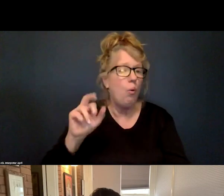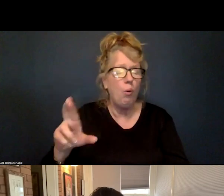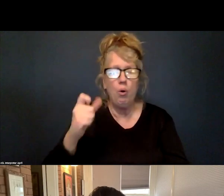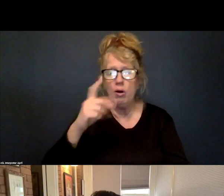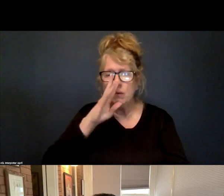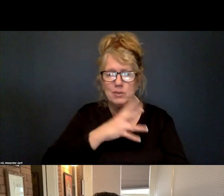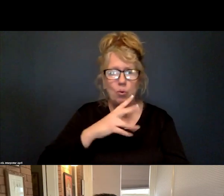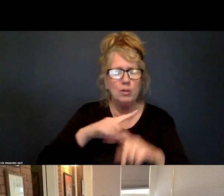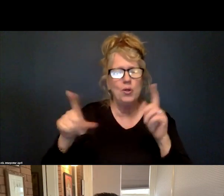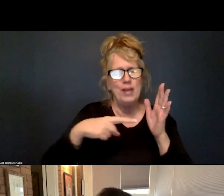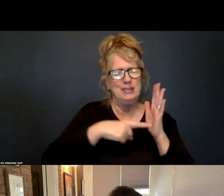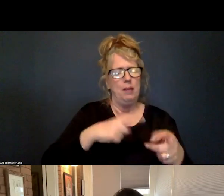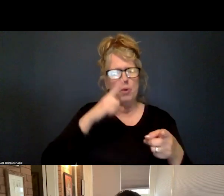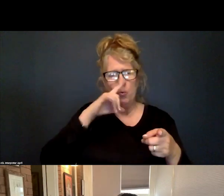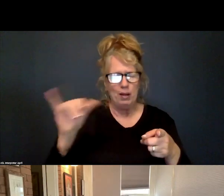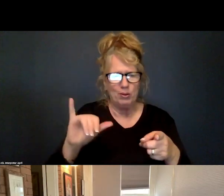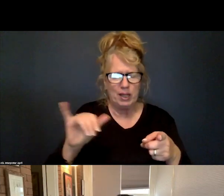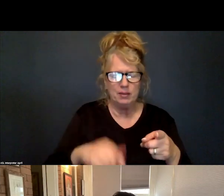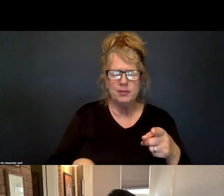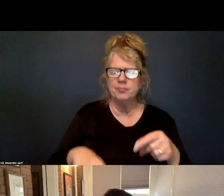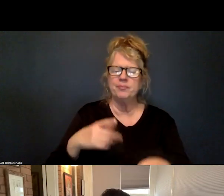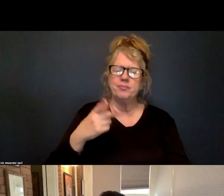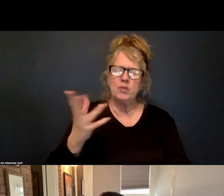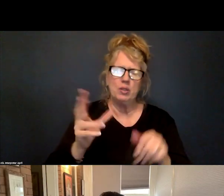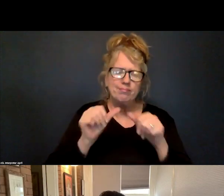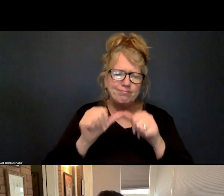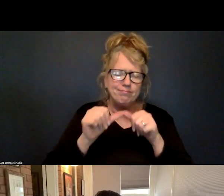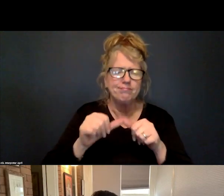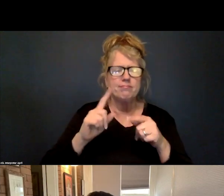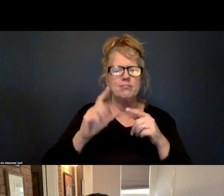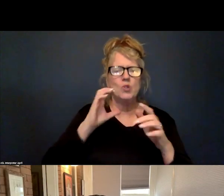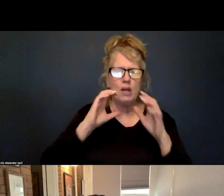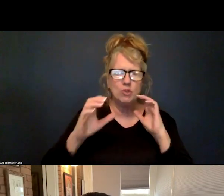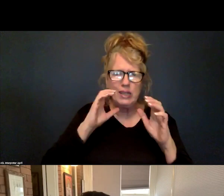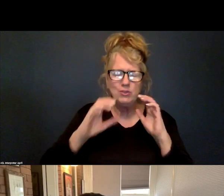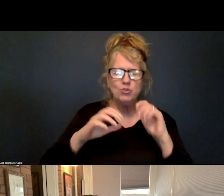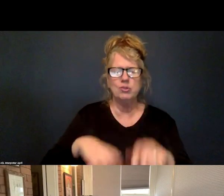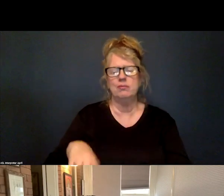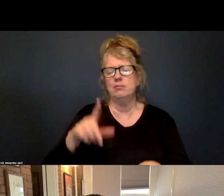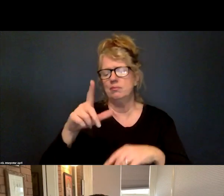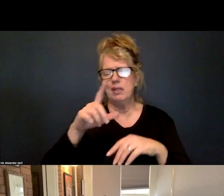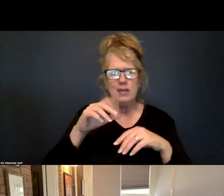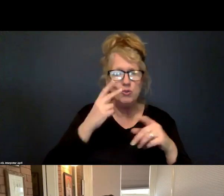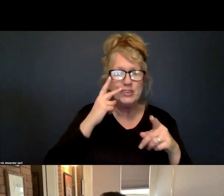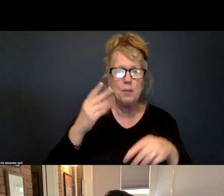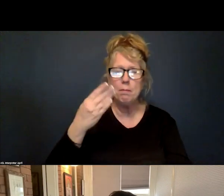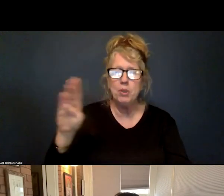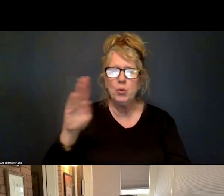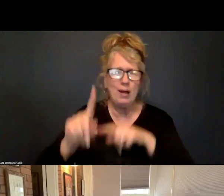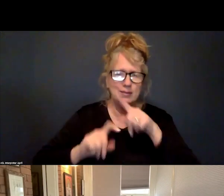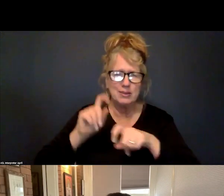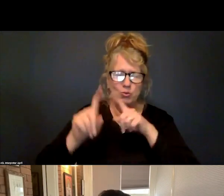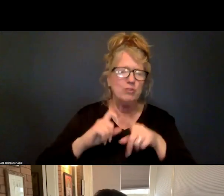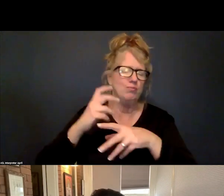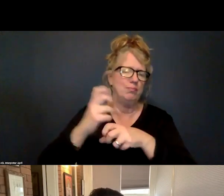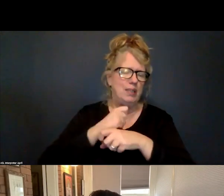here's an example of what that looks like. You're having this ongoing conversation. The counselor's in blue here asking questions, giving